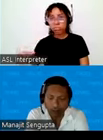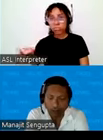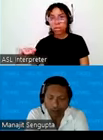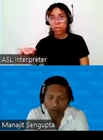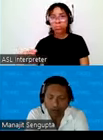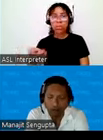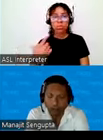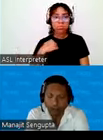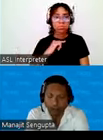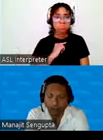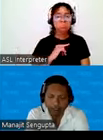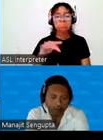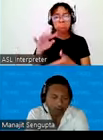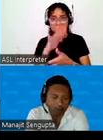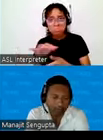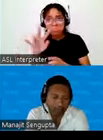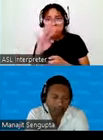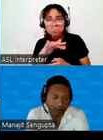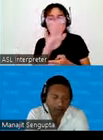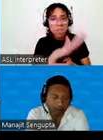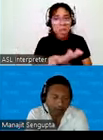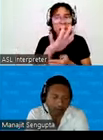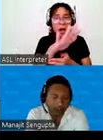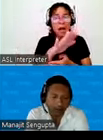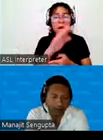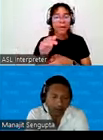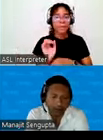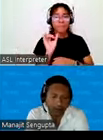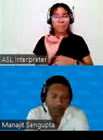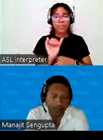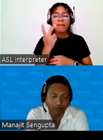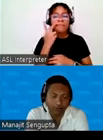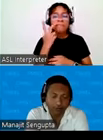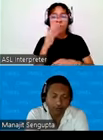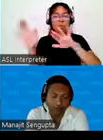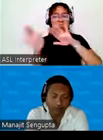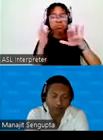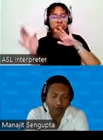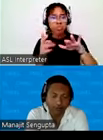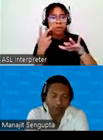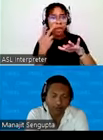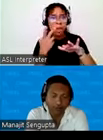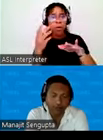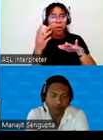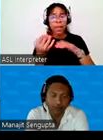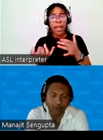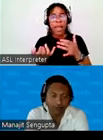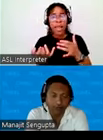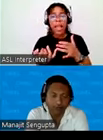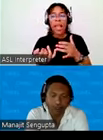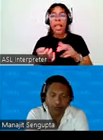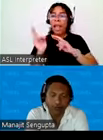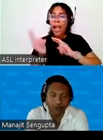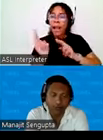square, the preliminary technical potential for land-based wind ranges from 6,400 to 7,900